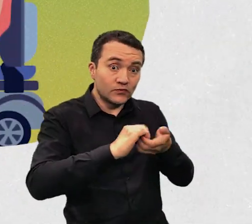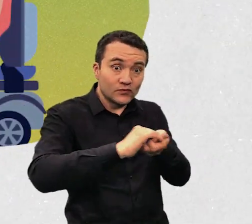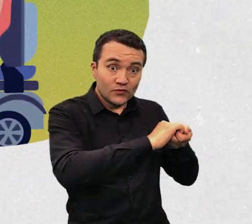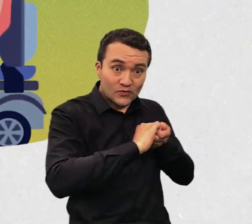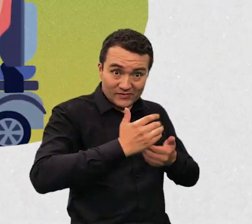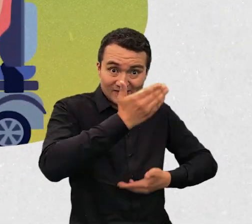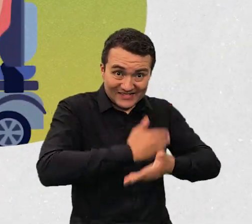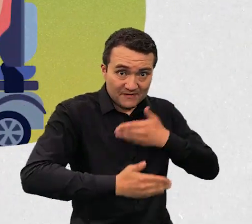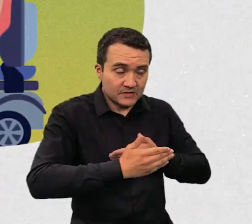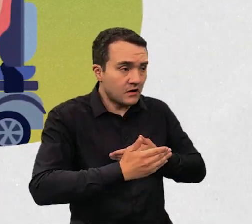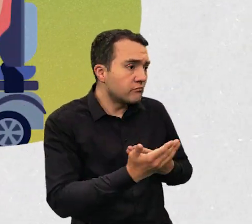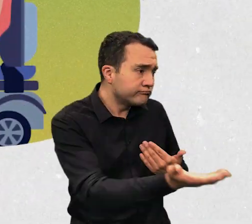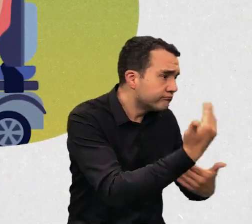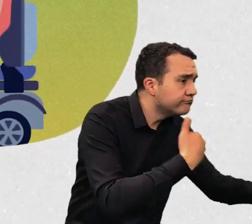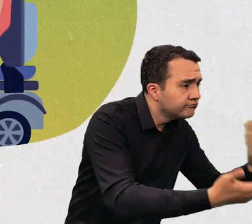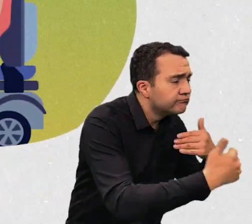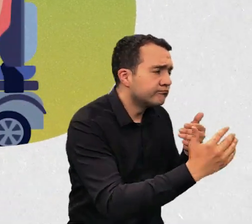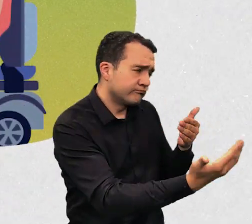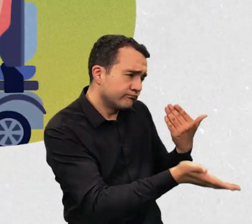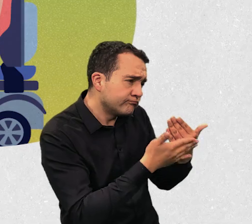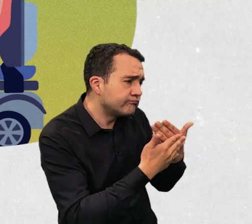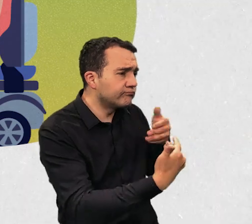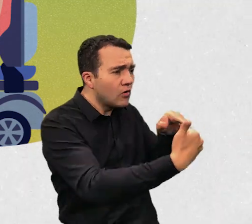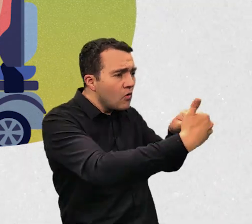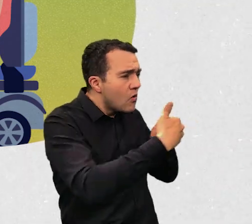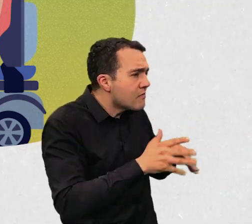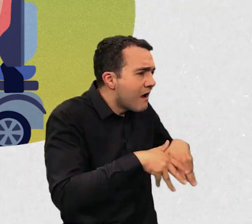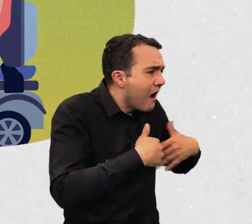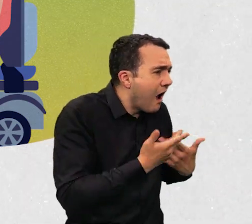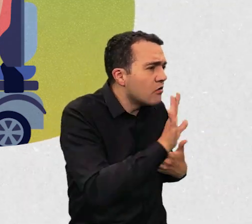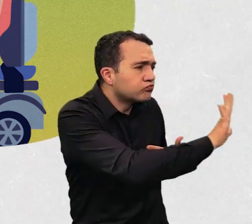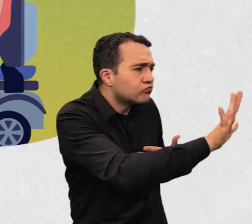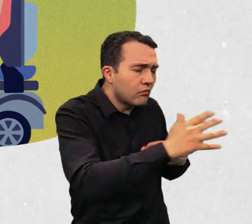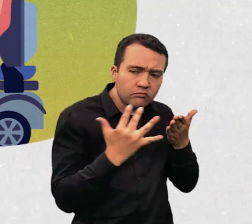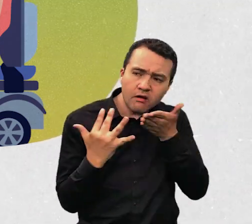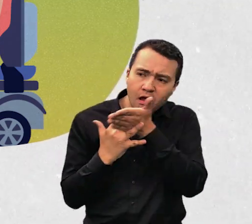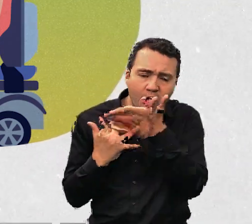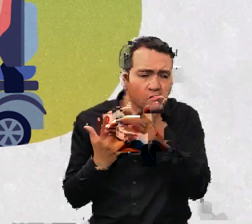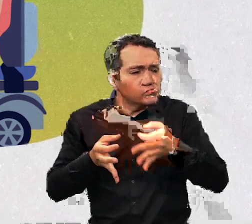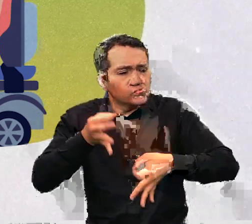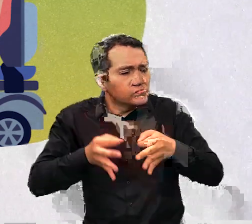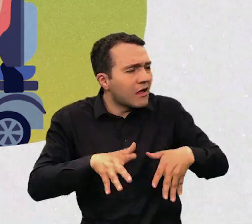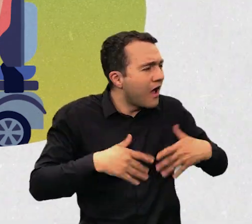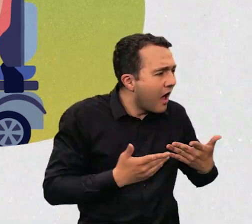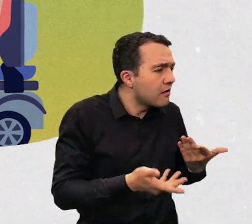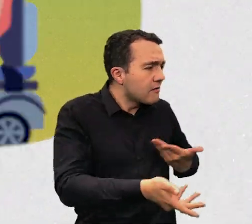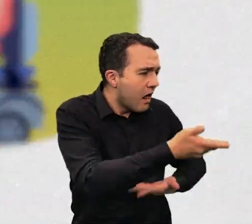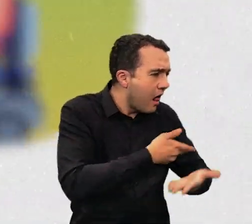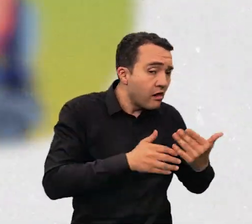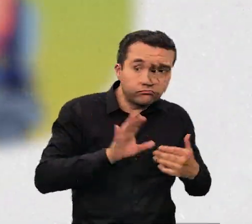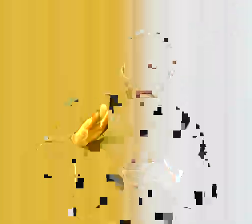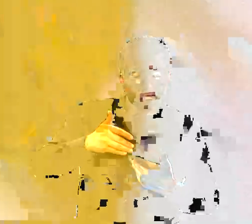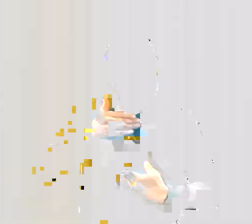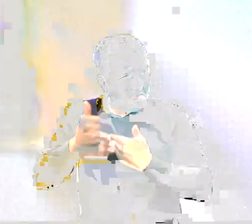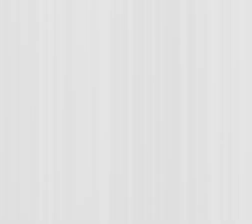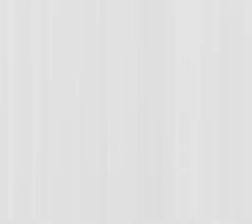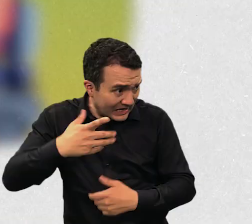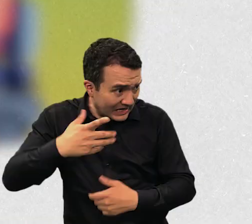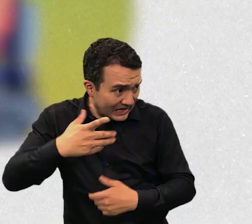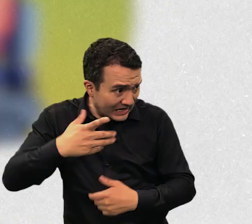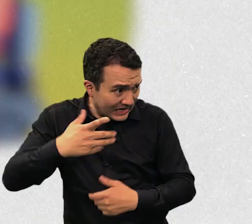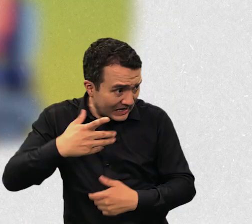of organizations of persons with disabilities to guide the judiciary regarding their access to justice, procedural